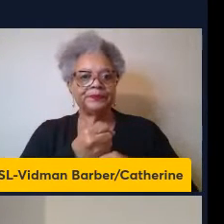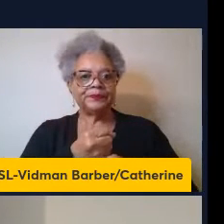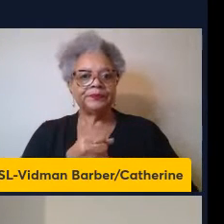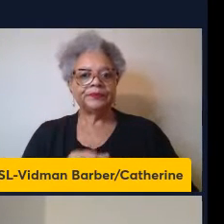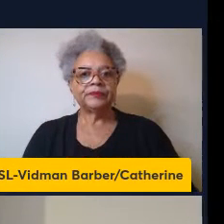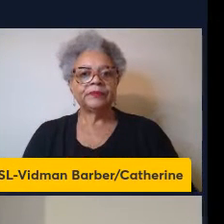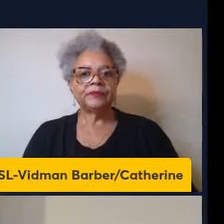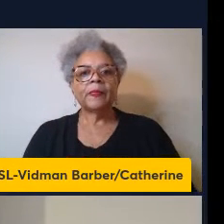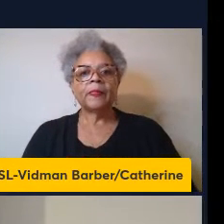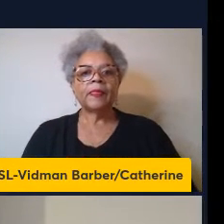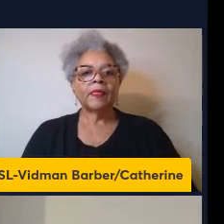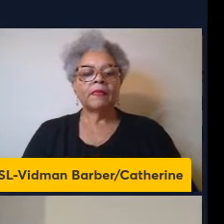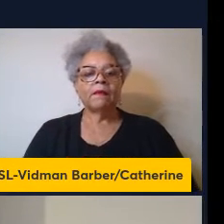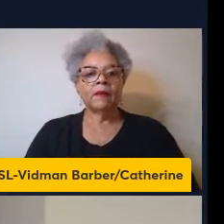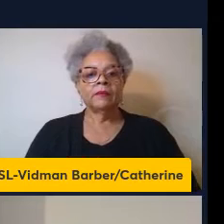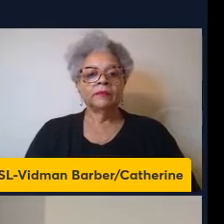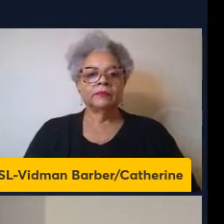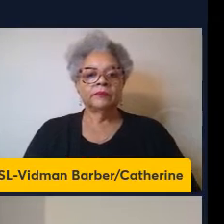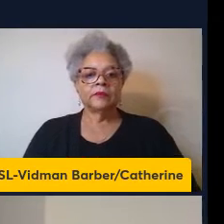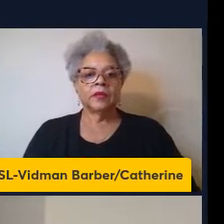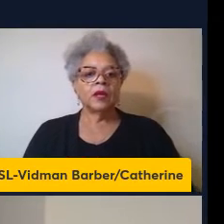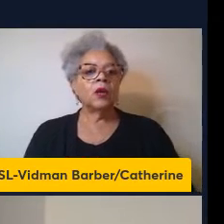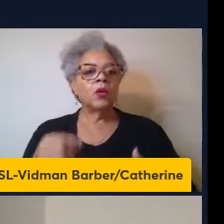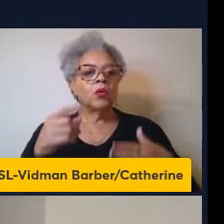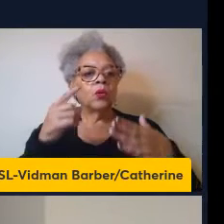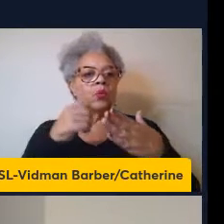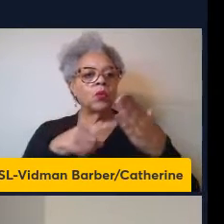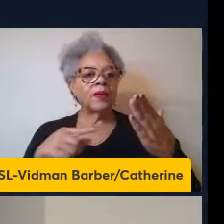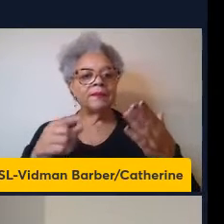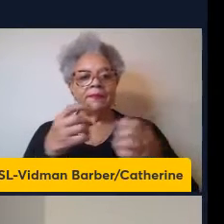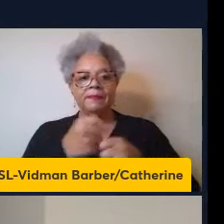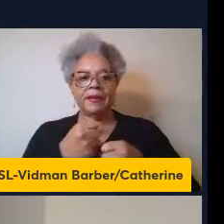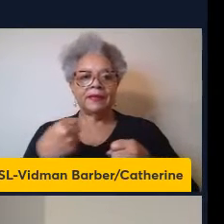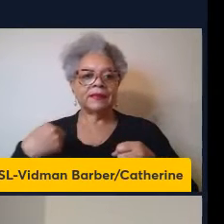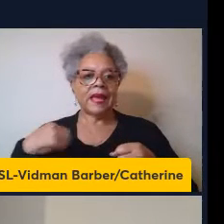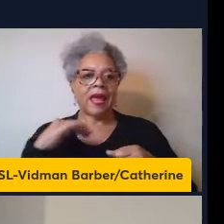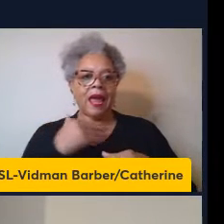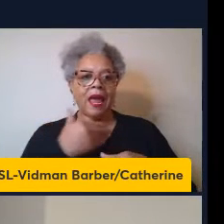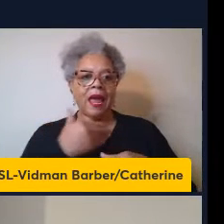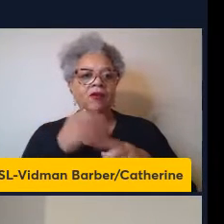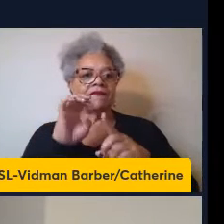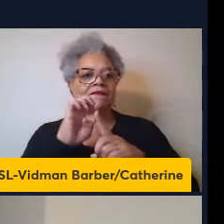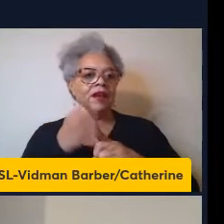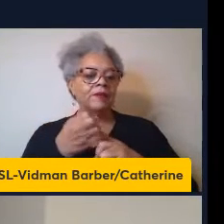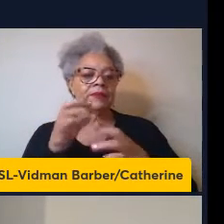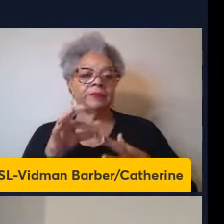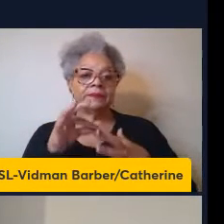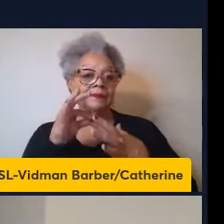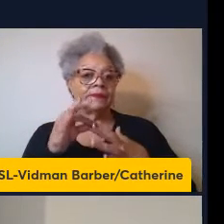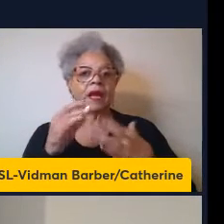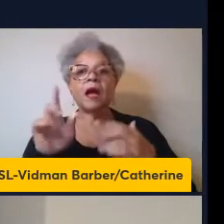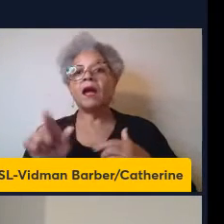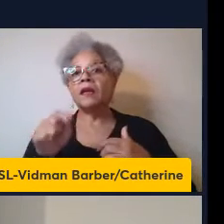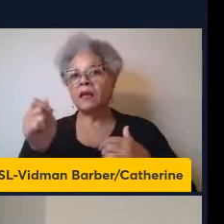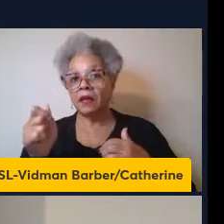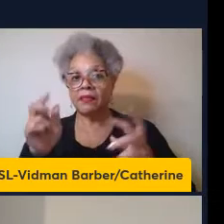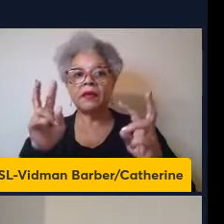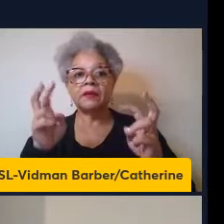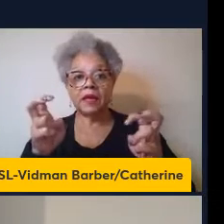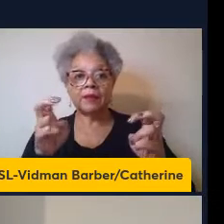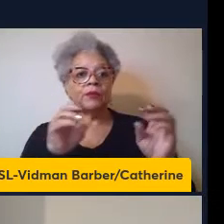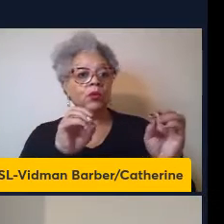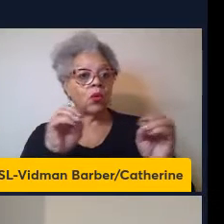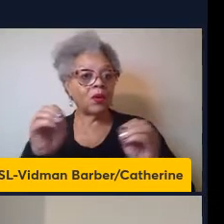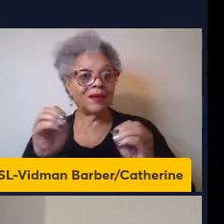So in terms of what makes our environment unique, that was another topic that I think the organizers